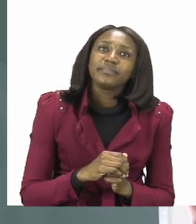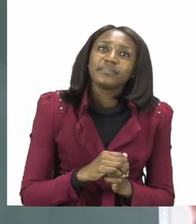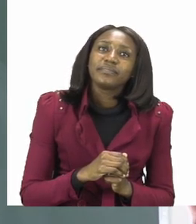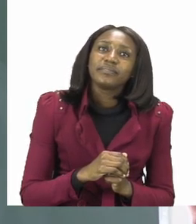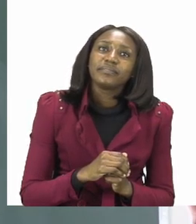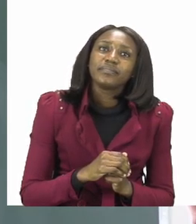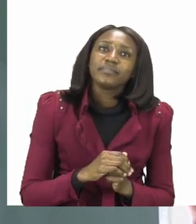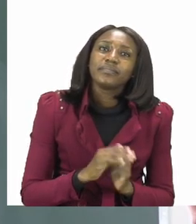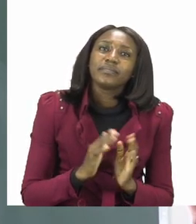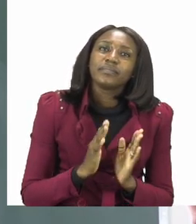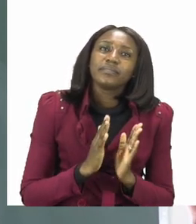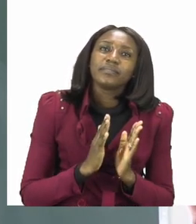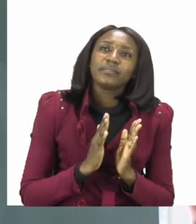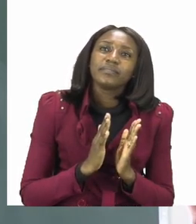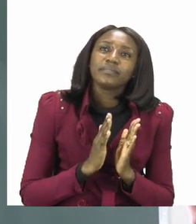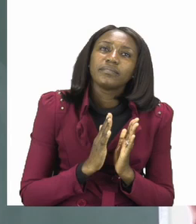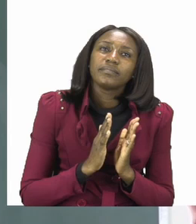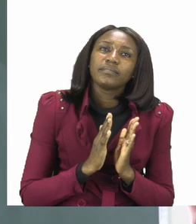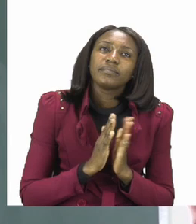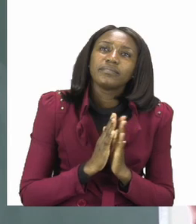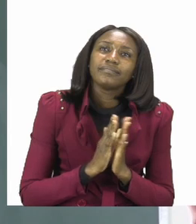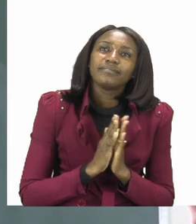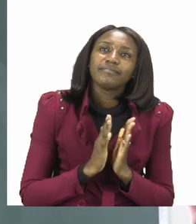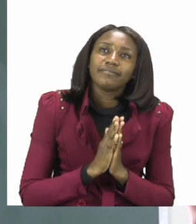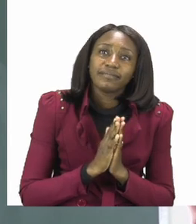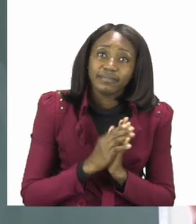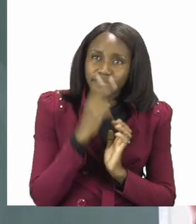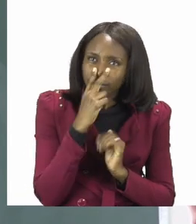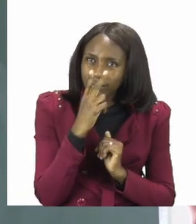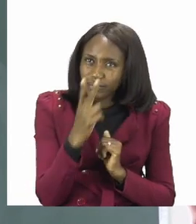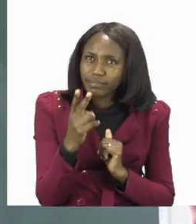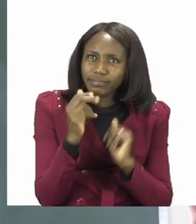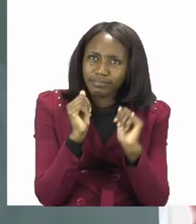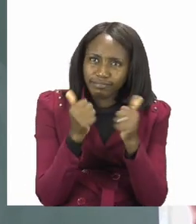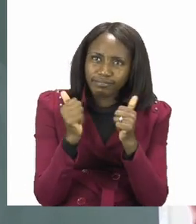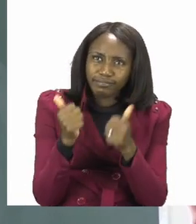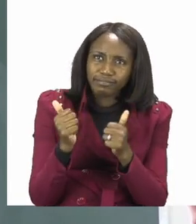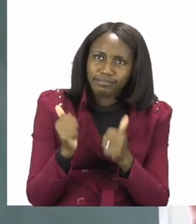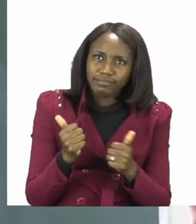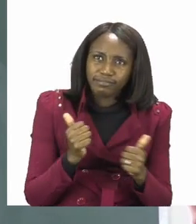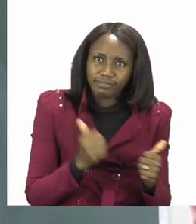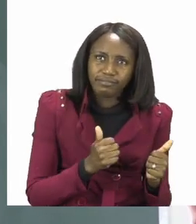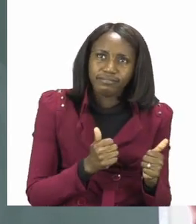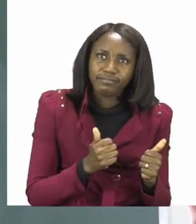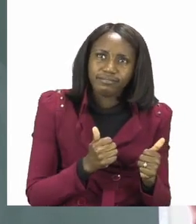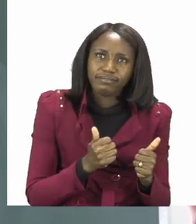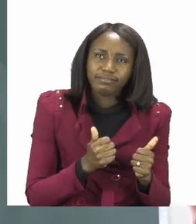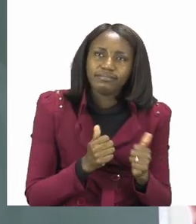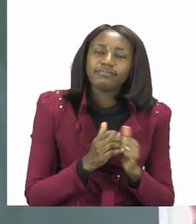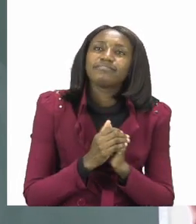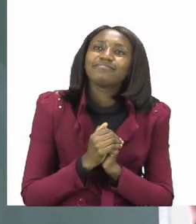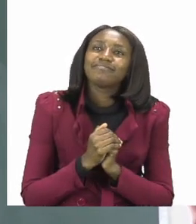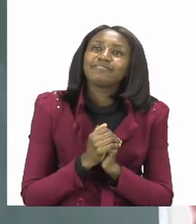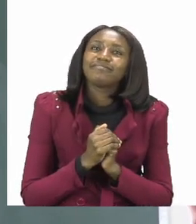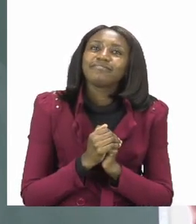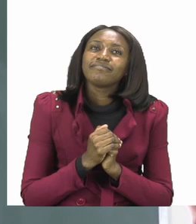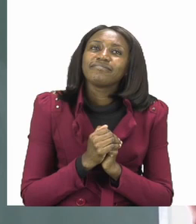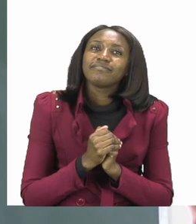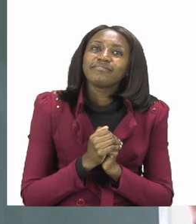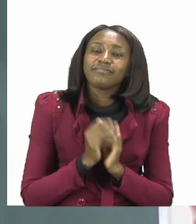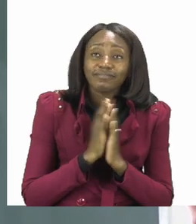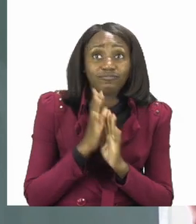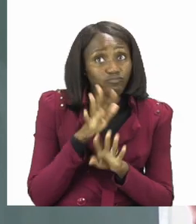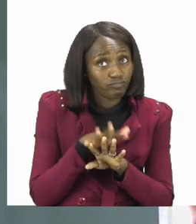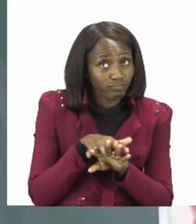take a good look at the 3D shape and then a good look at the actual live thing. Take your time. Sometimes it's a